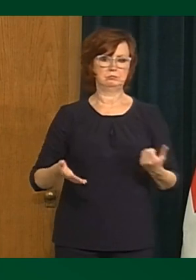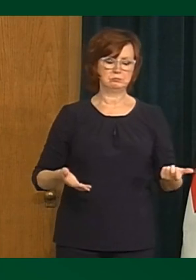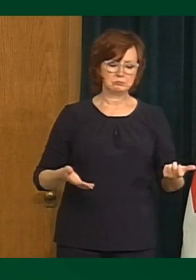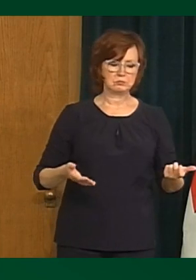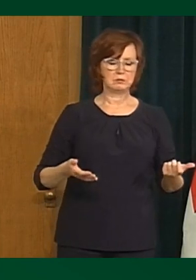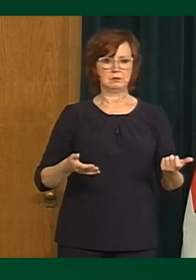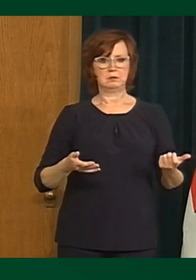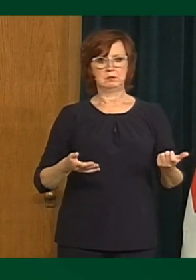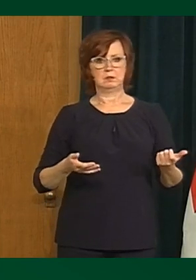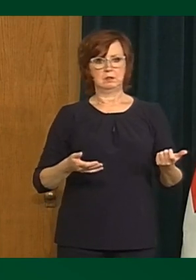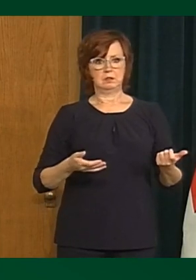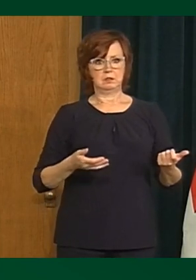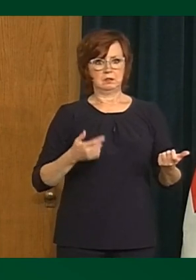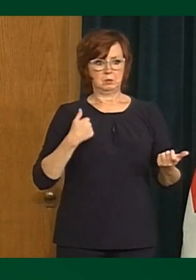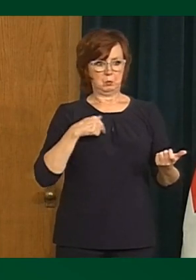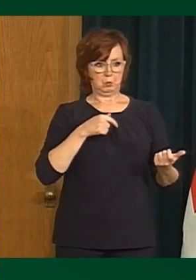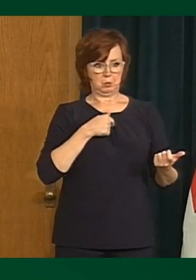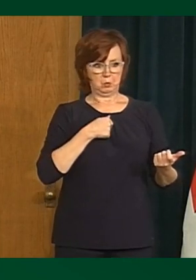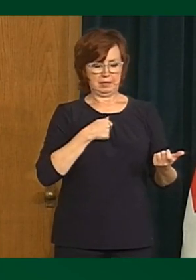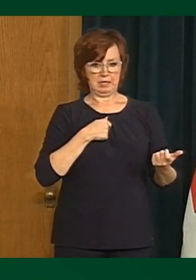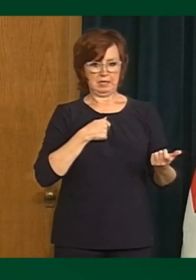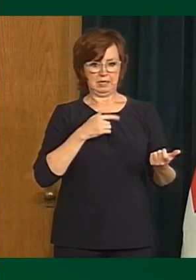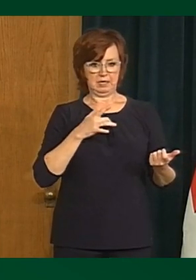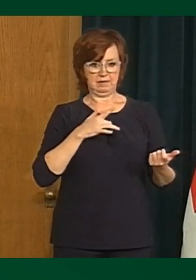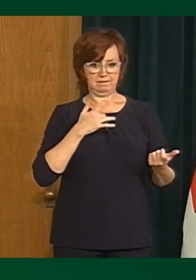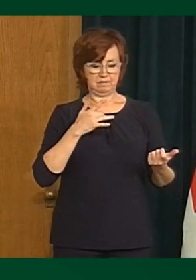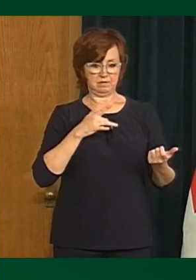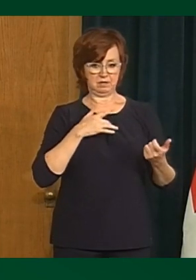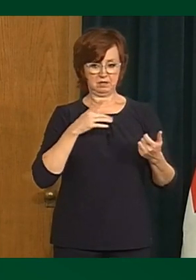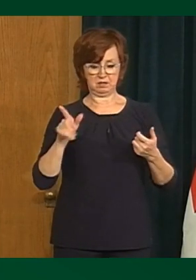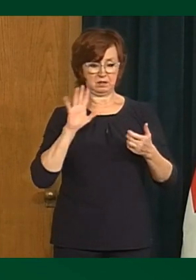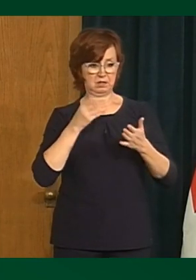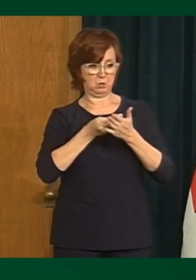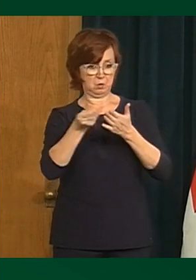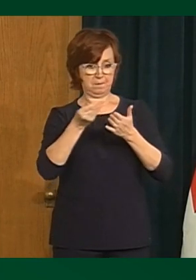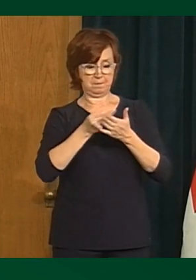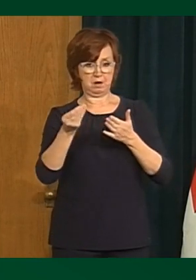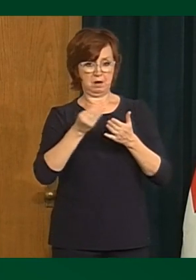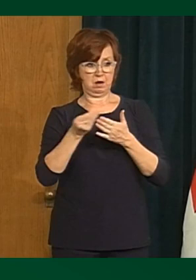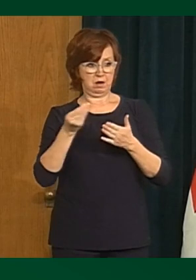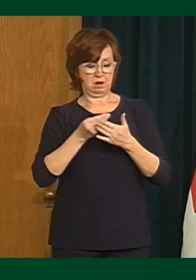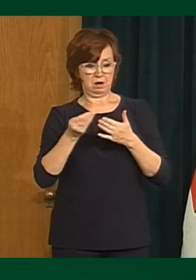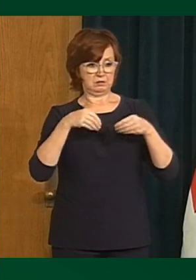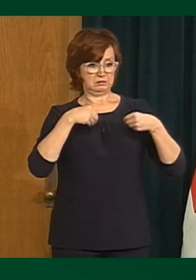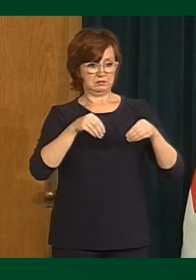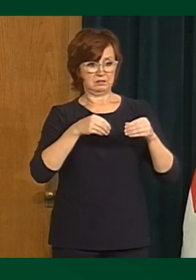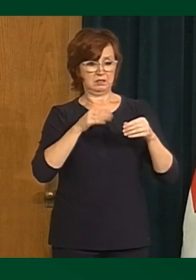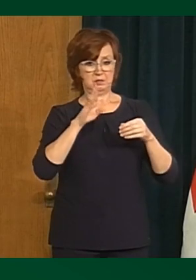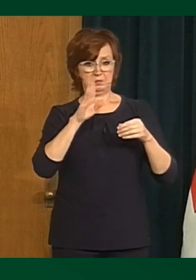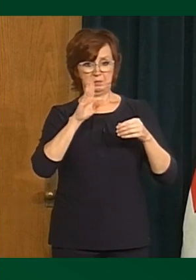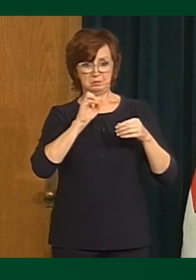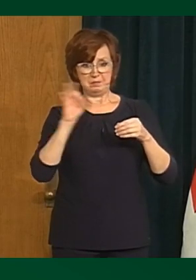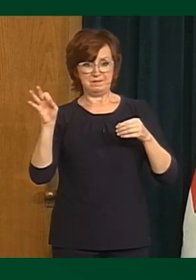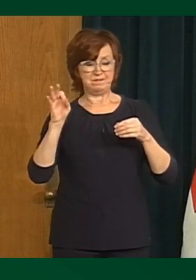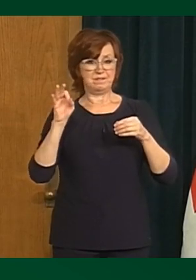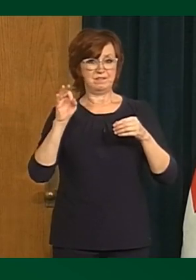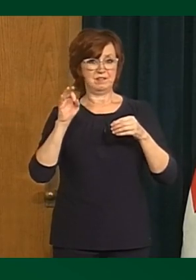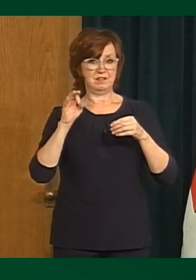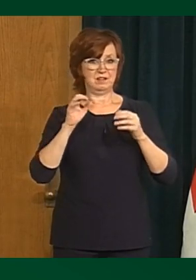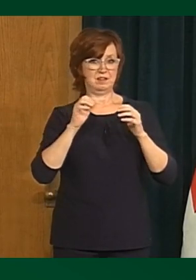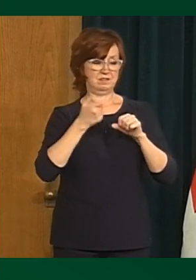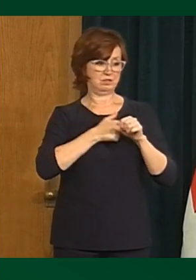sure any allies, which I would count Canada among the very closest allies. So we have a very integrated economy, whether